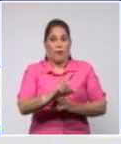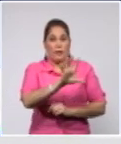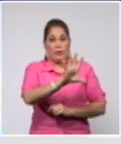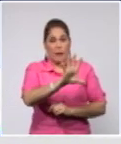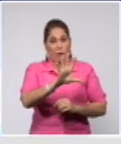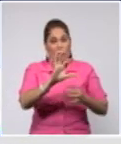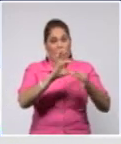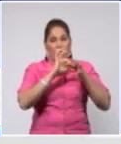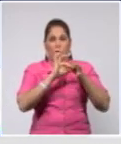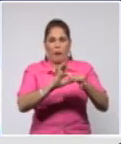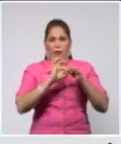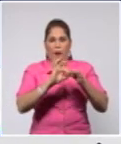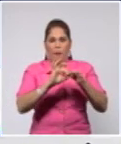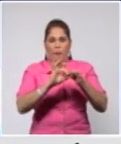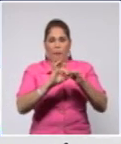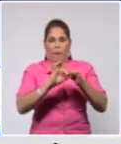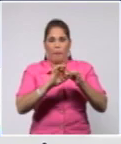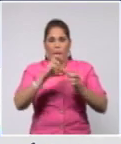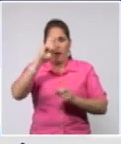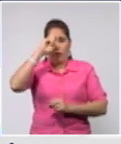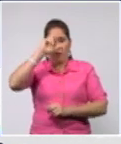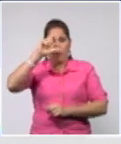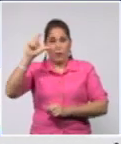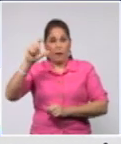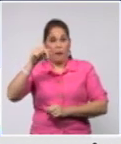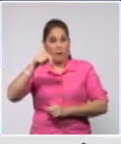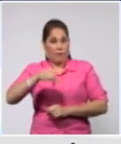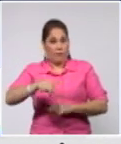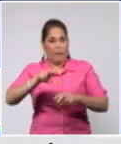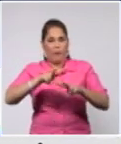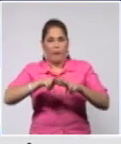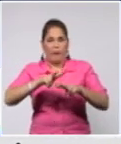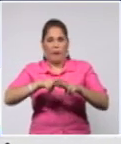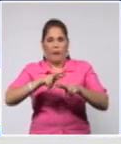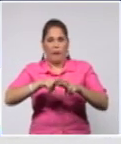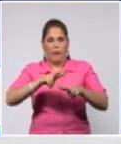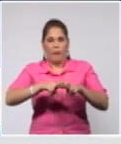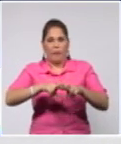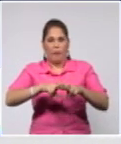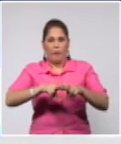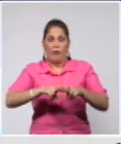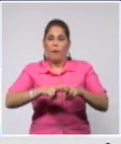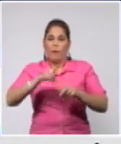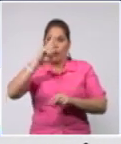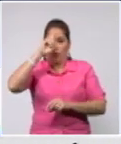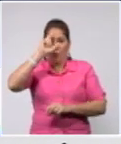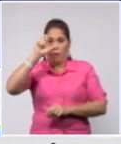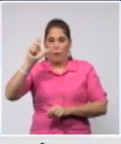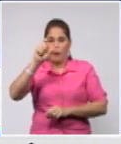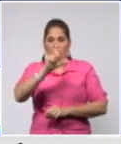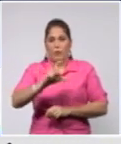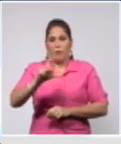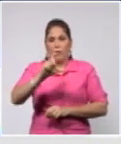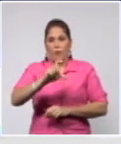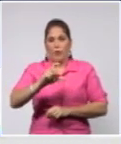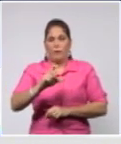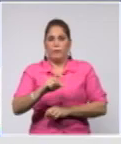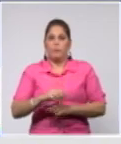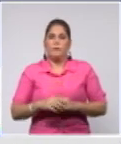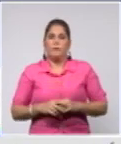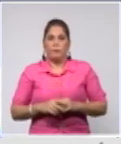the situation in Cuba. Now we are going to turn our attention to the world. As of